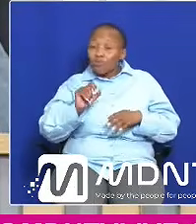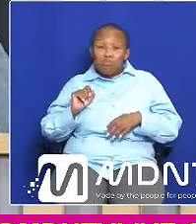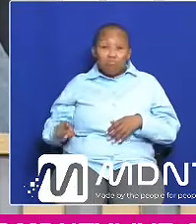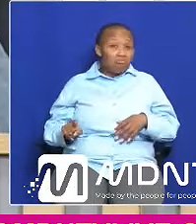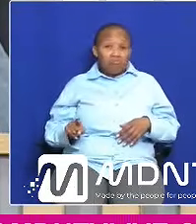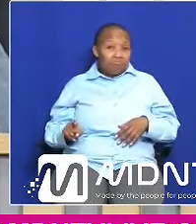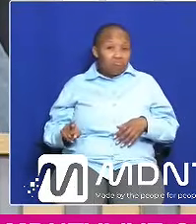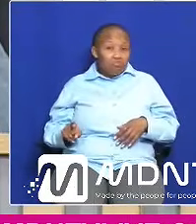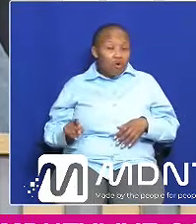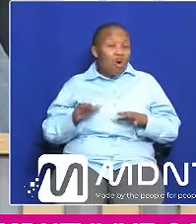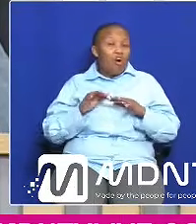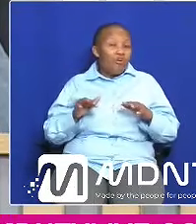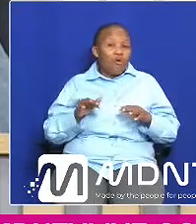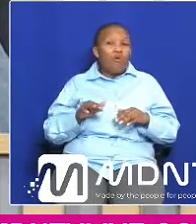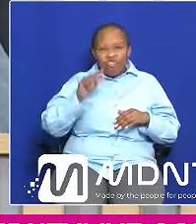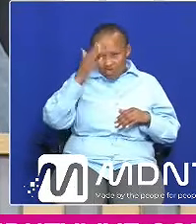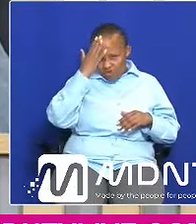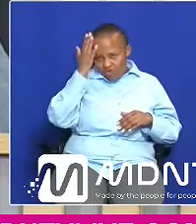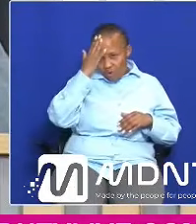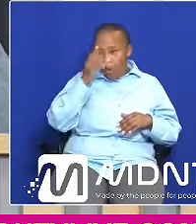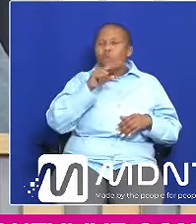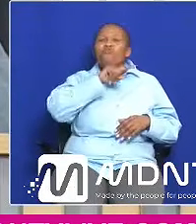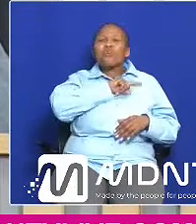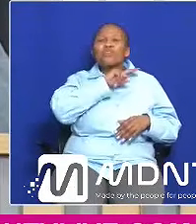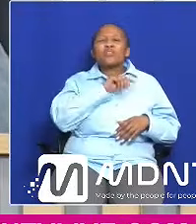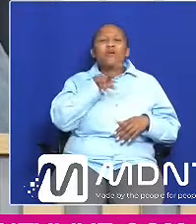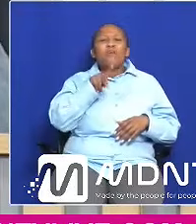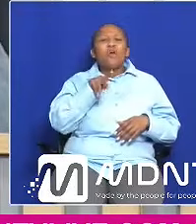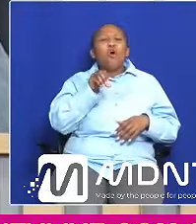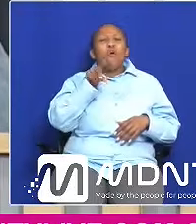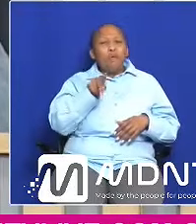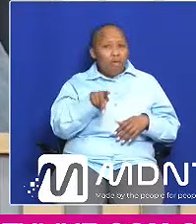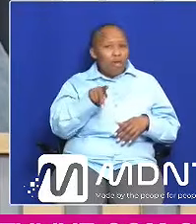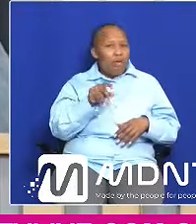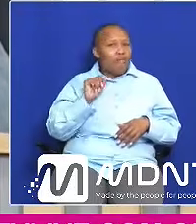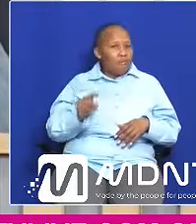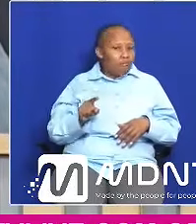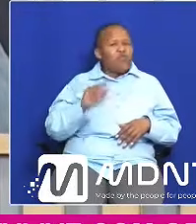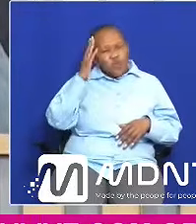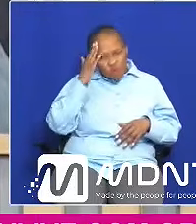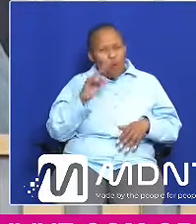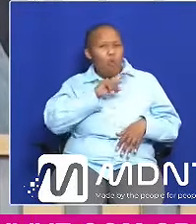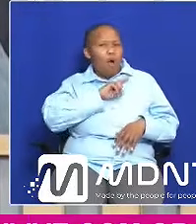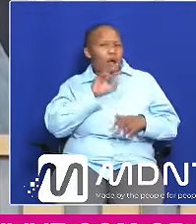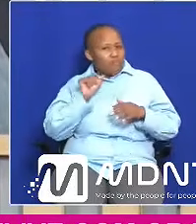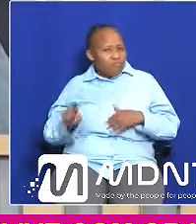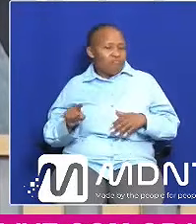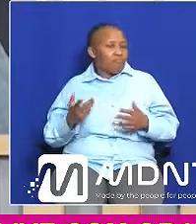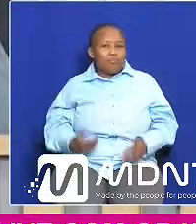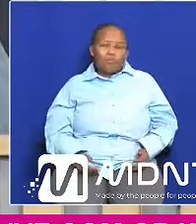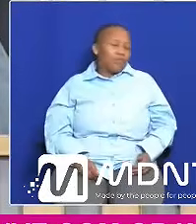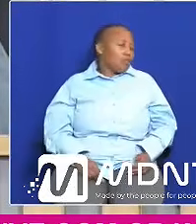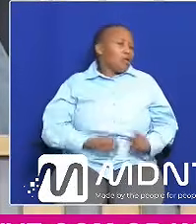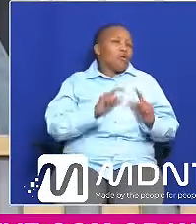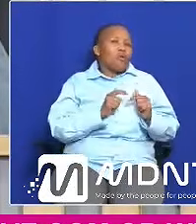You would know why you do certain things, and therefore you would know why you sent him those POPs. Commissioner, I don't think what you're saying